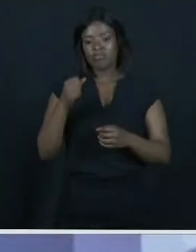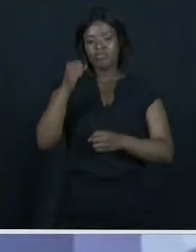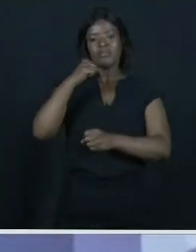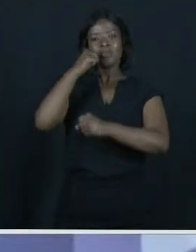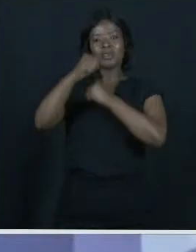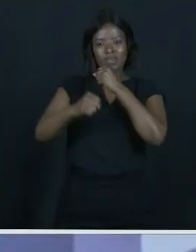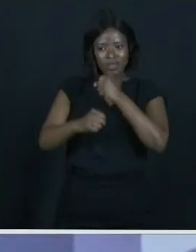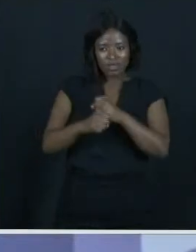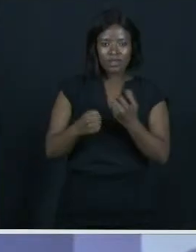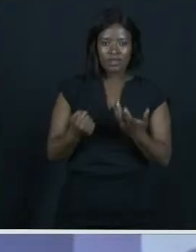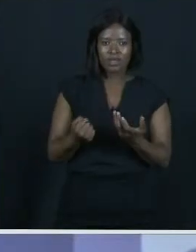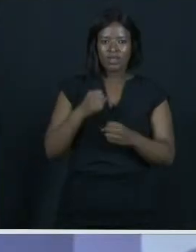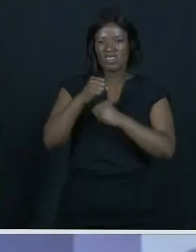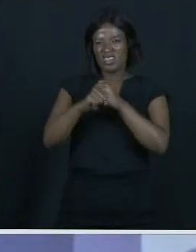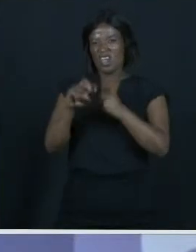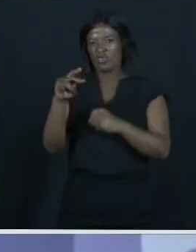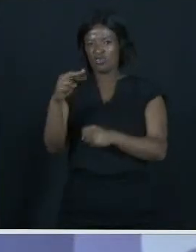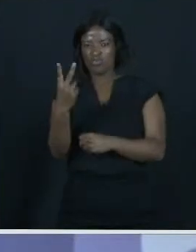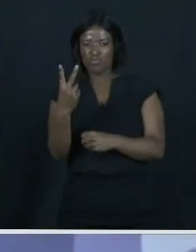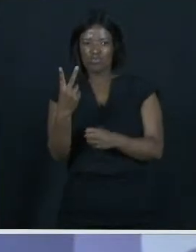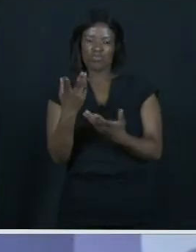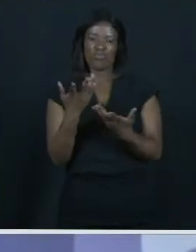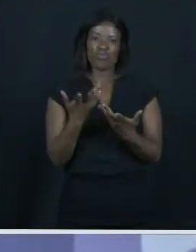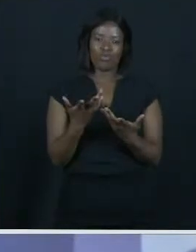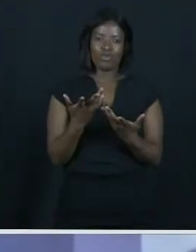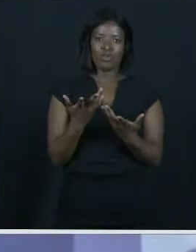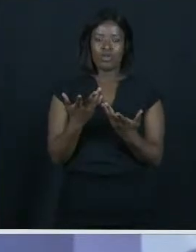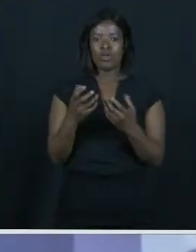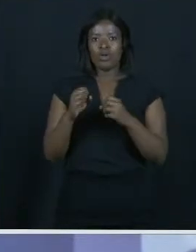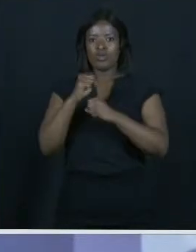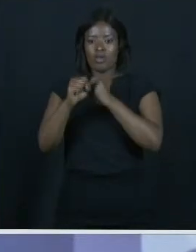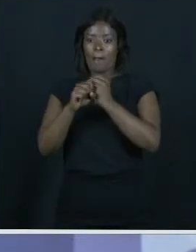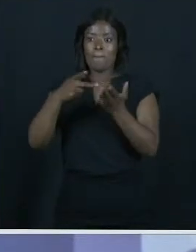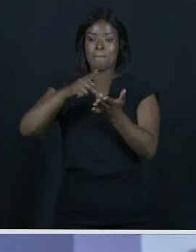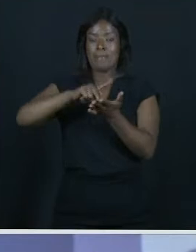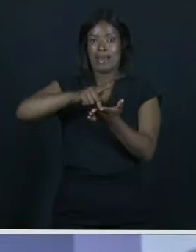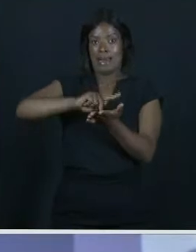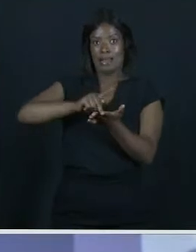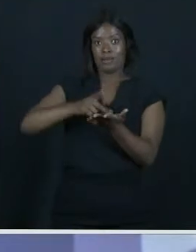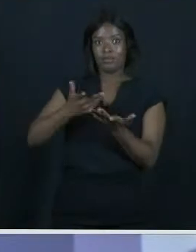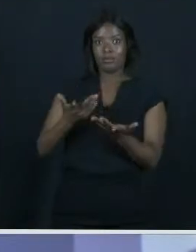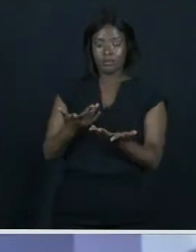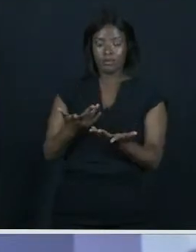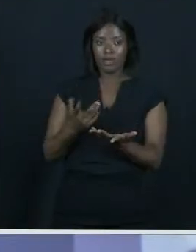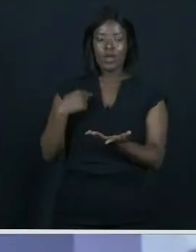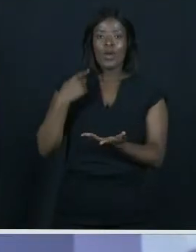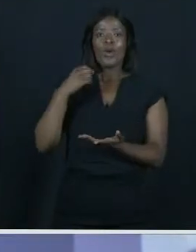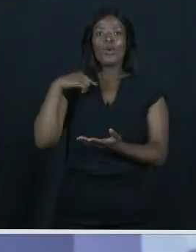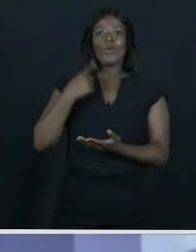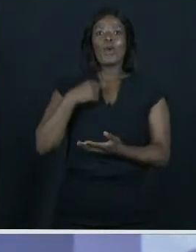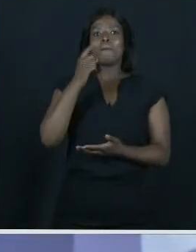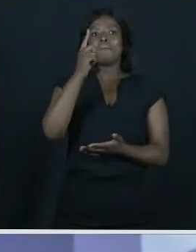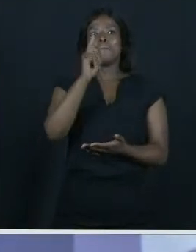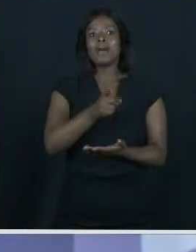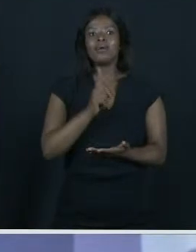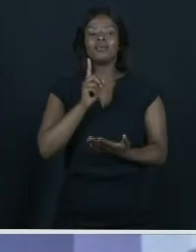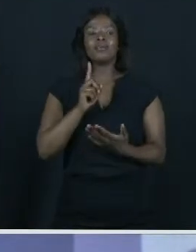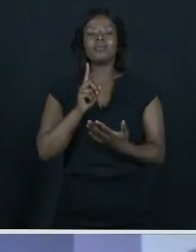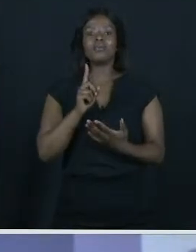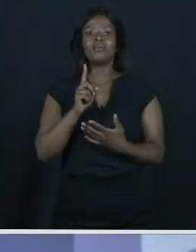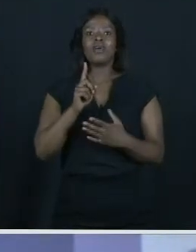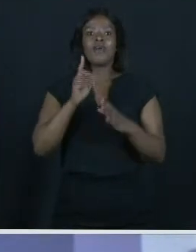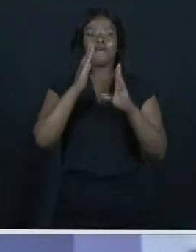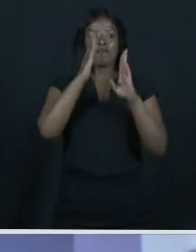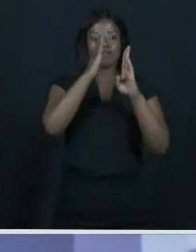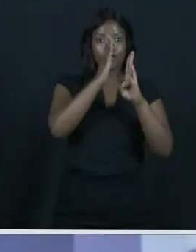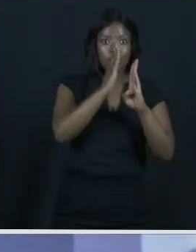year with year 2 of the National Strategic Plan, we must prioritize